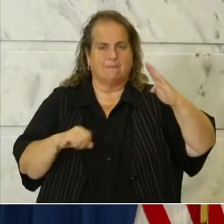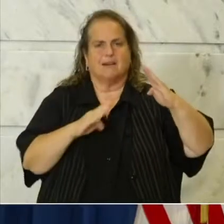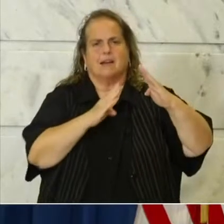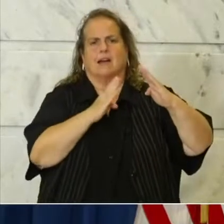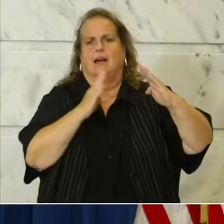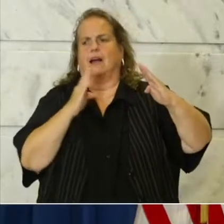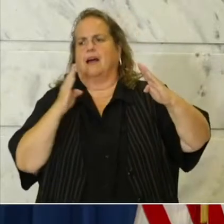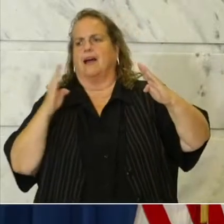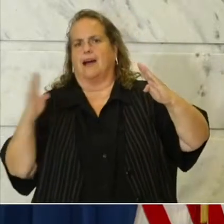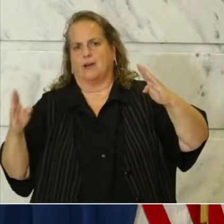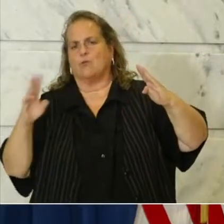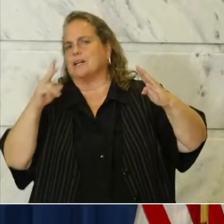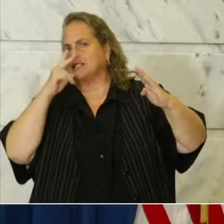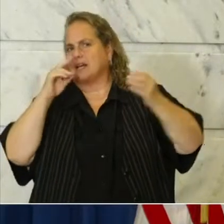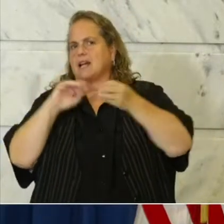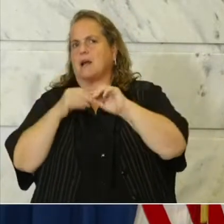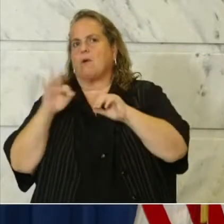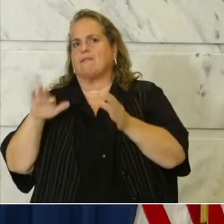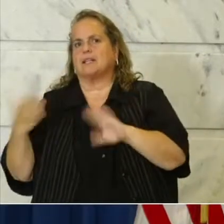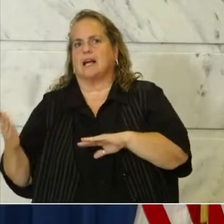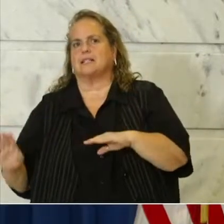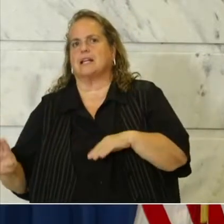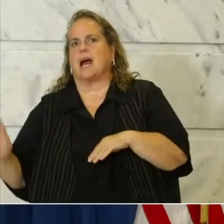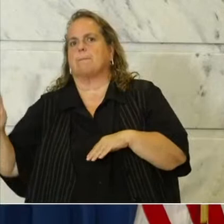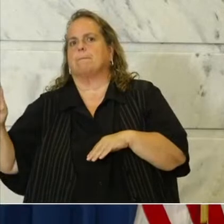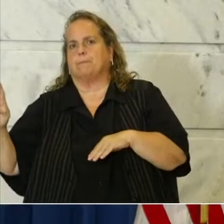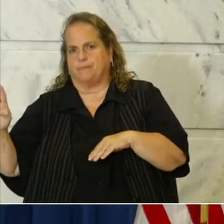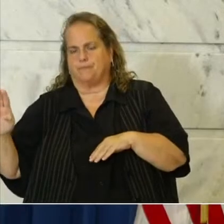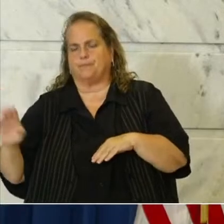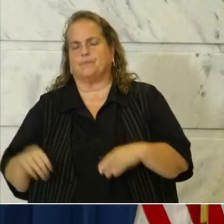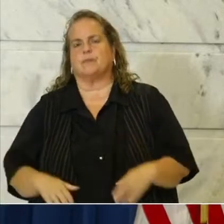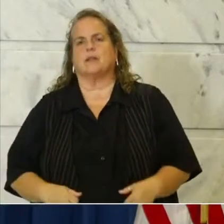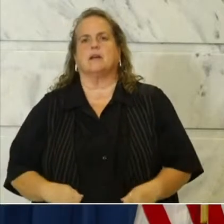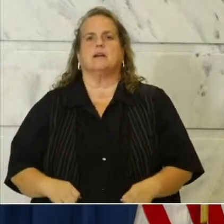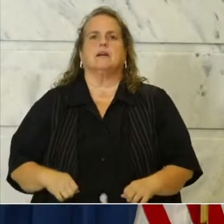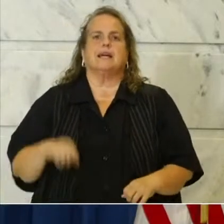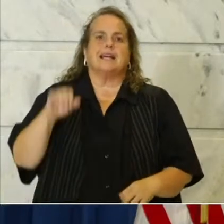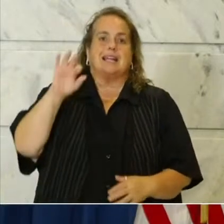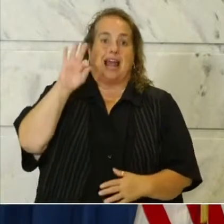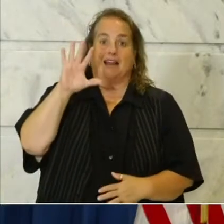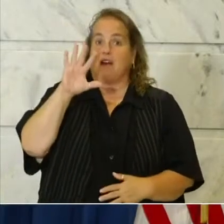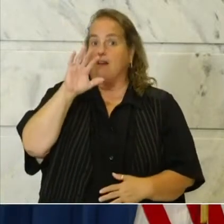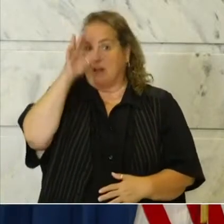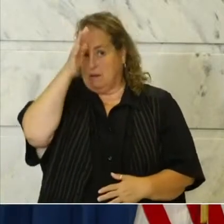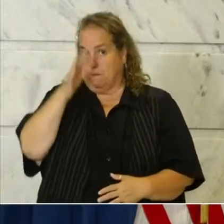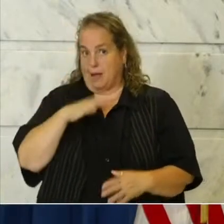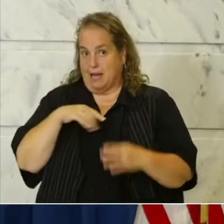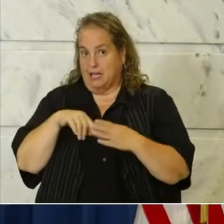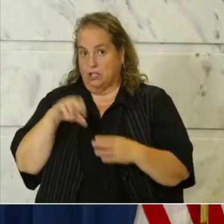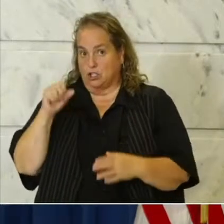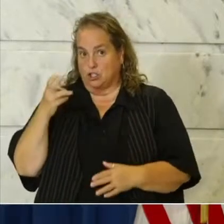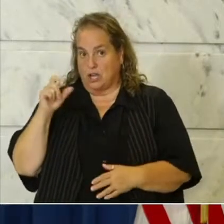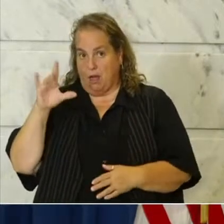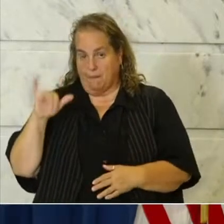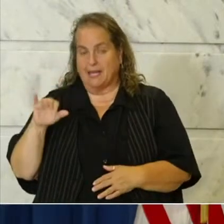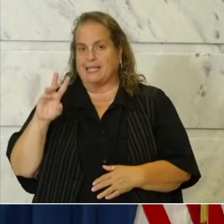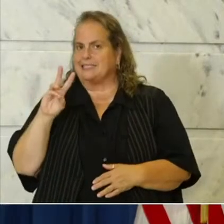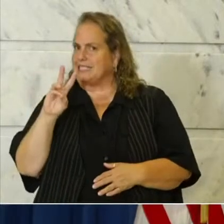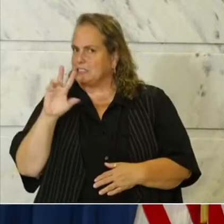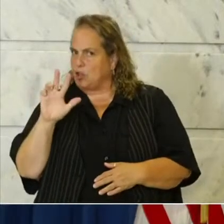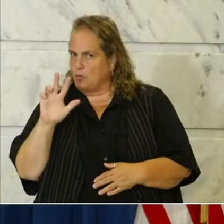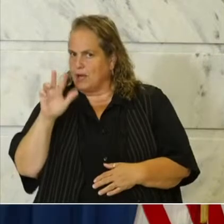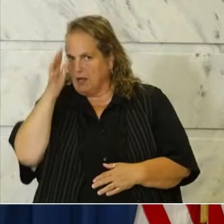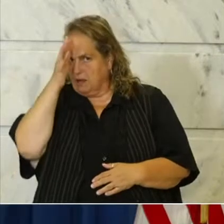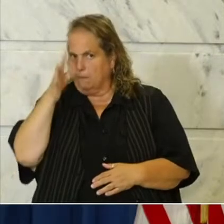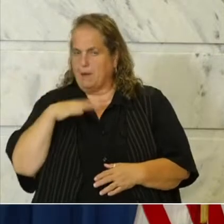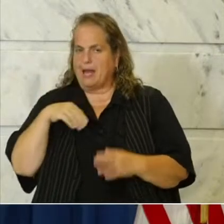days or more from the announced cases. They include a 95-year-old man in Shelby, a 63-year-old